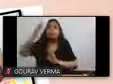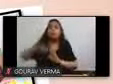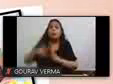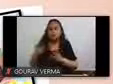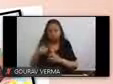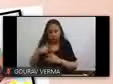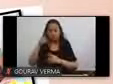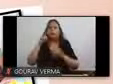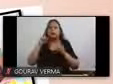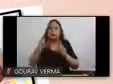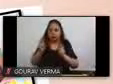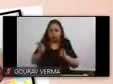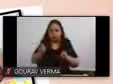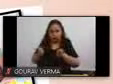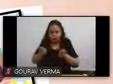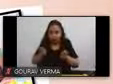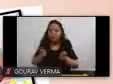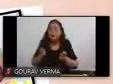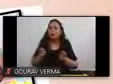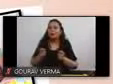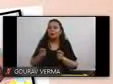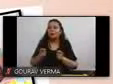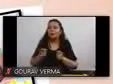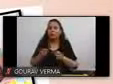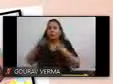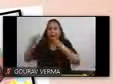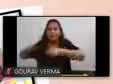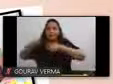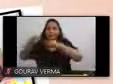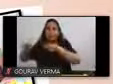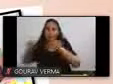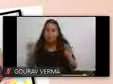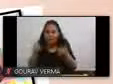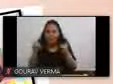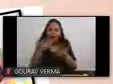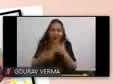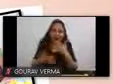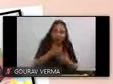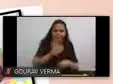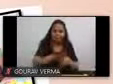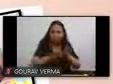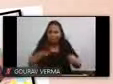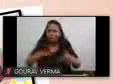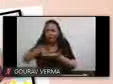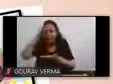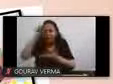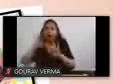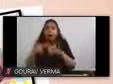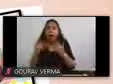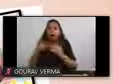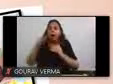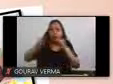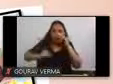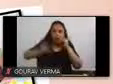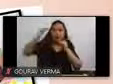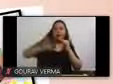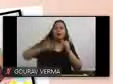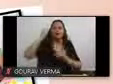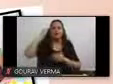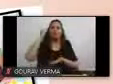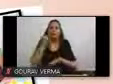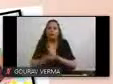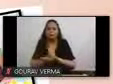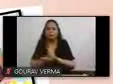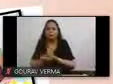chalega. Otherwise, wo nahi samajh payenge. That then in a couple of years, that child really